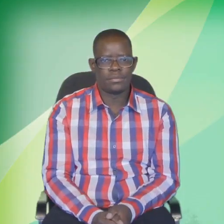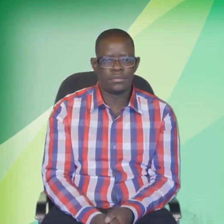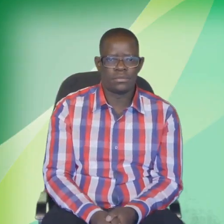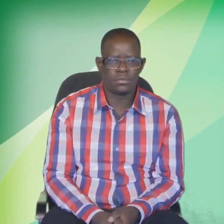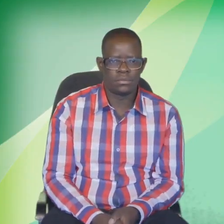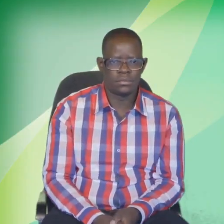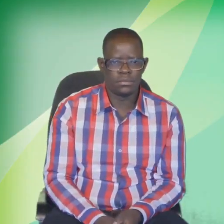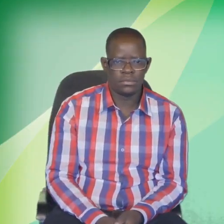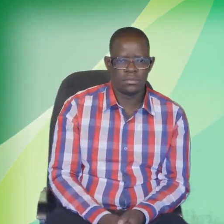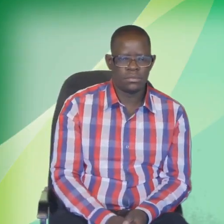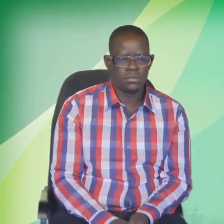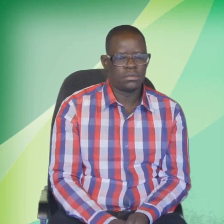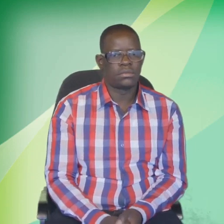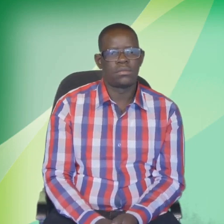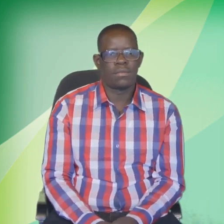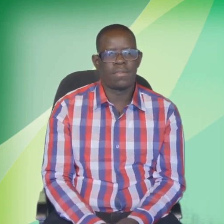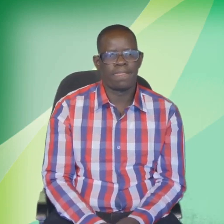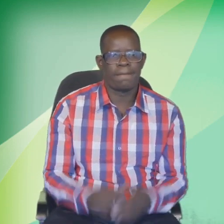I would like us to work on